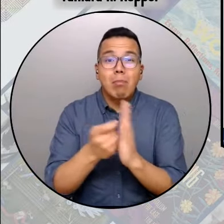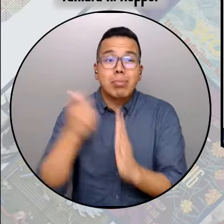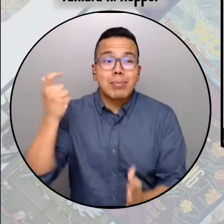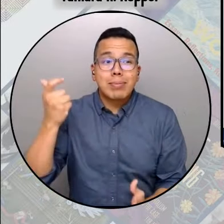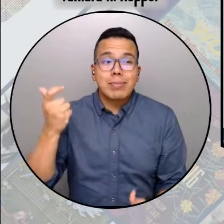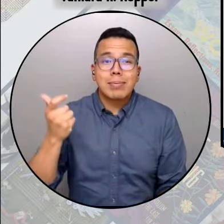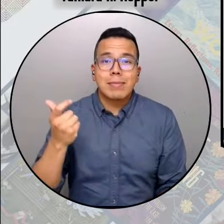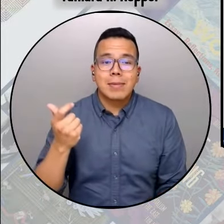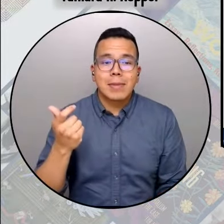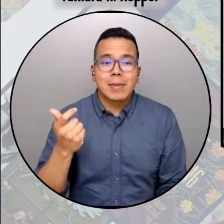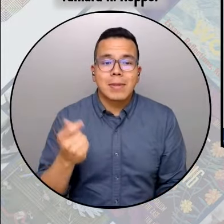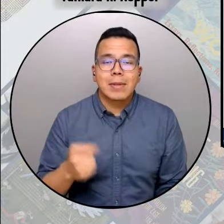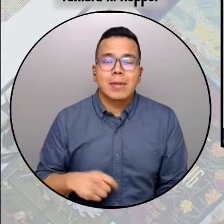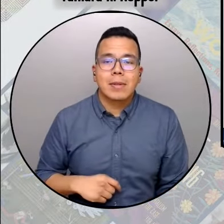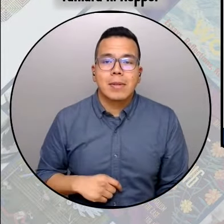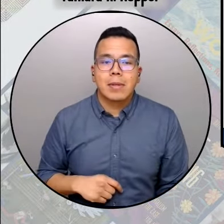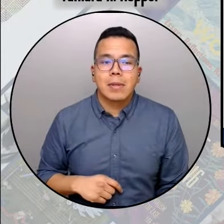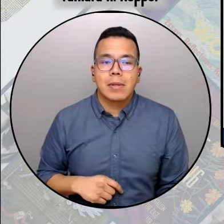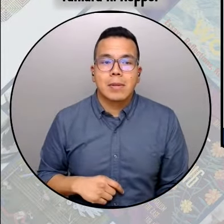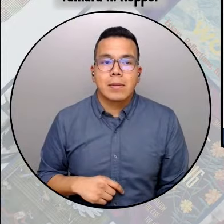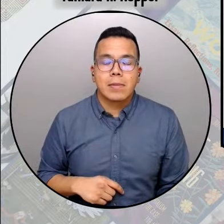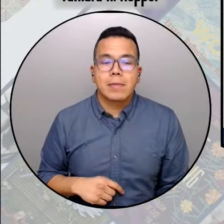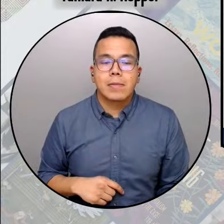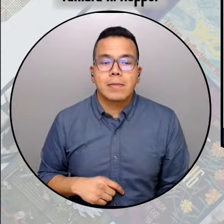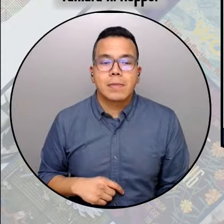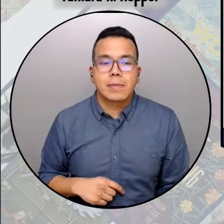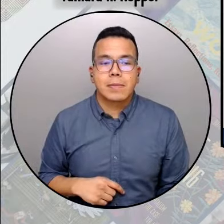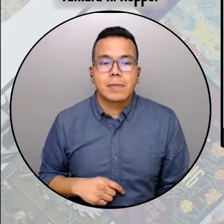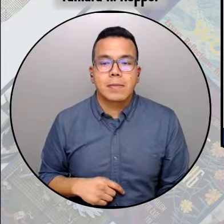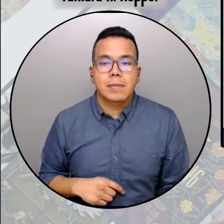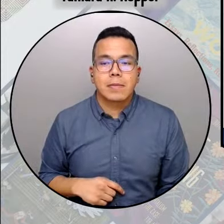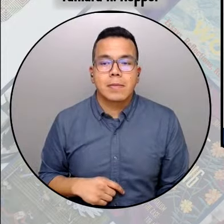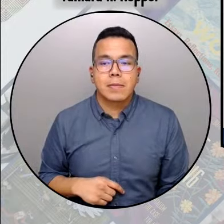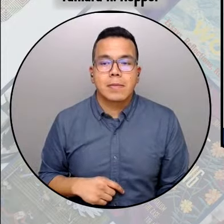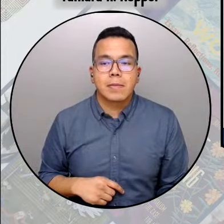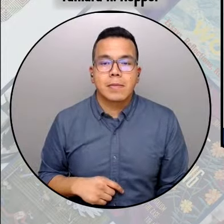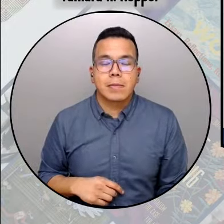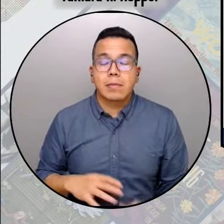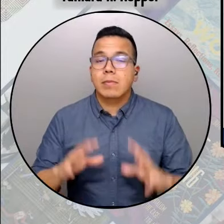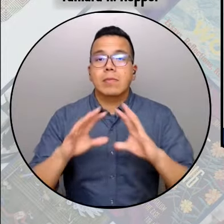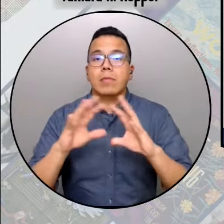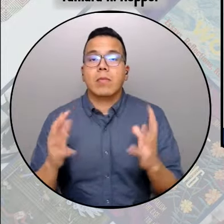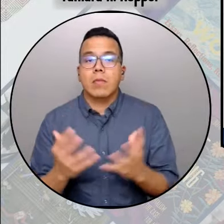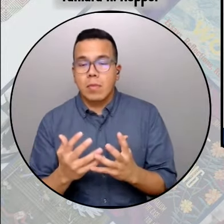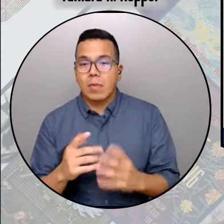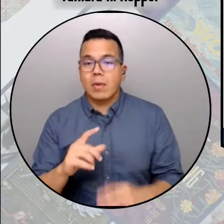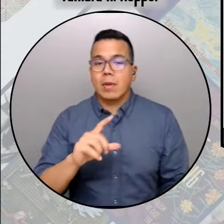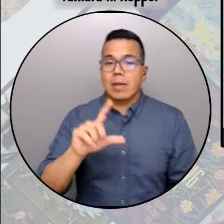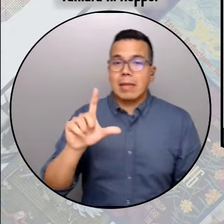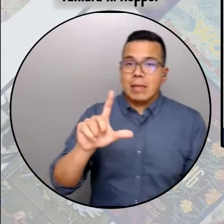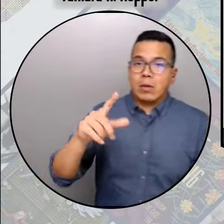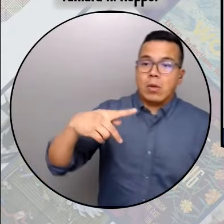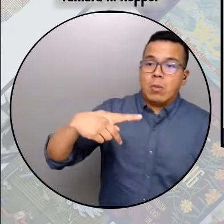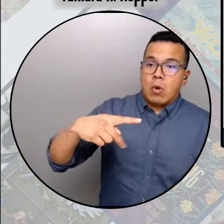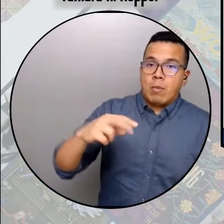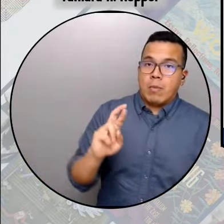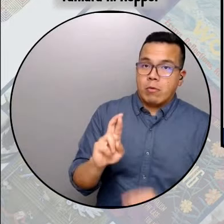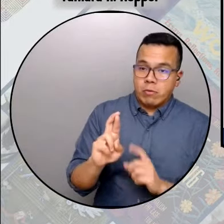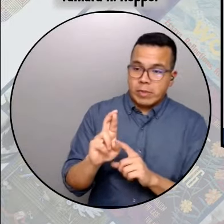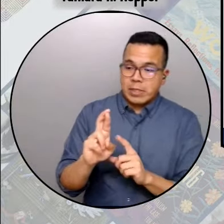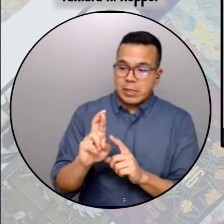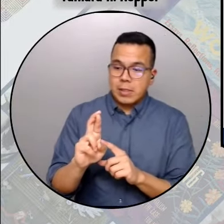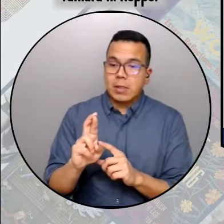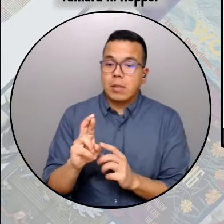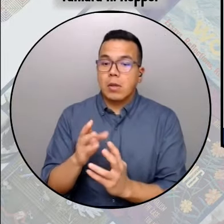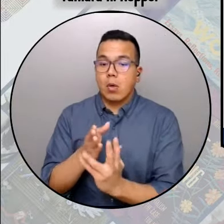And so what you're also seeing increasingly is that legal permanent residents who are going through immigration